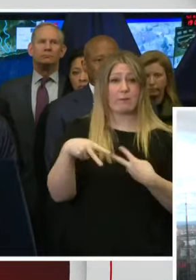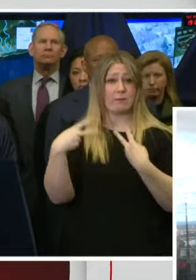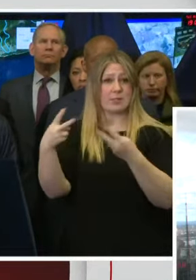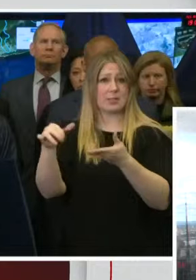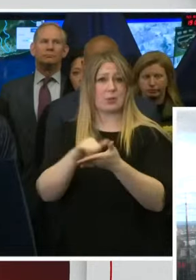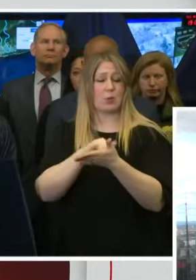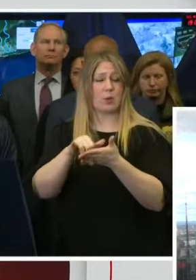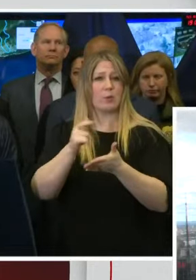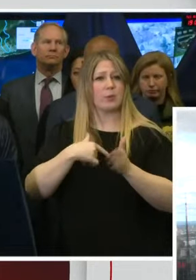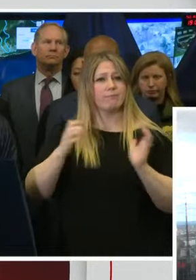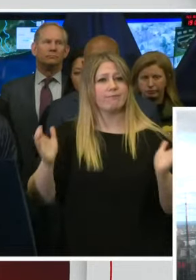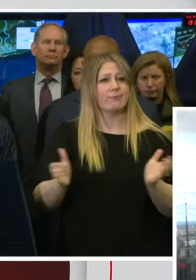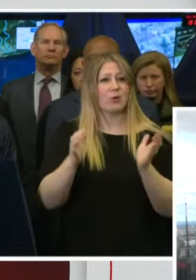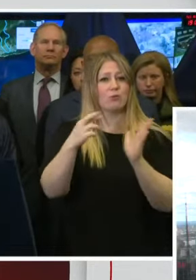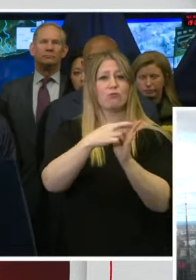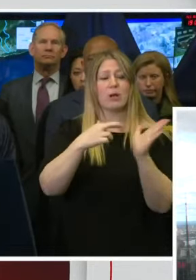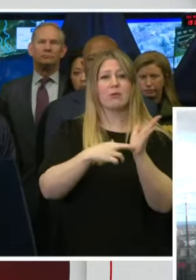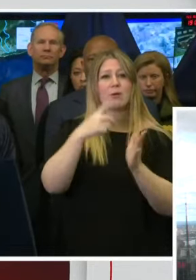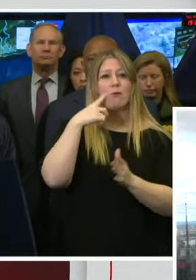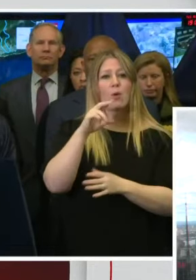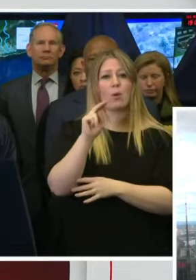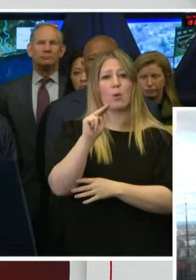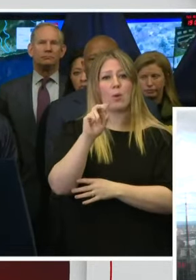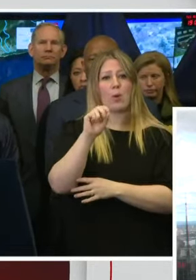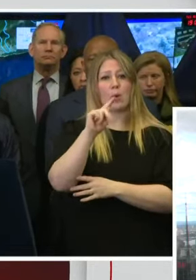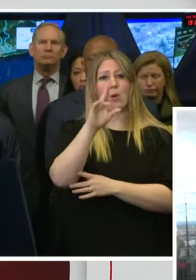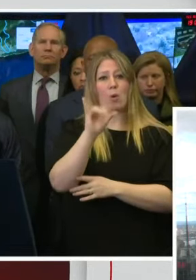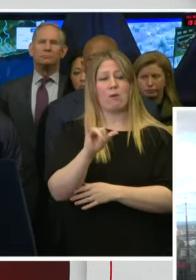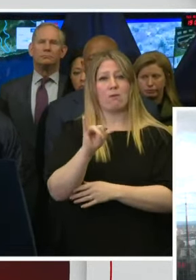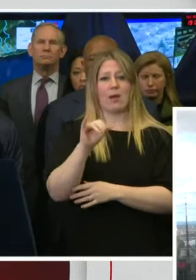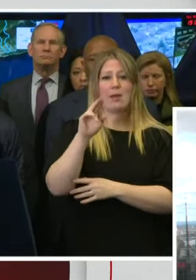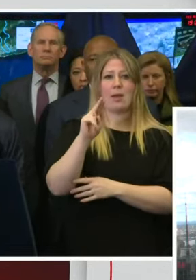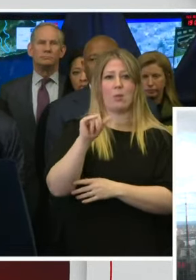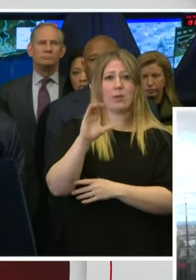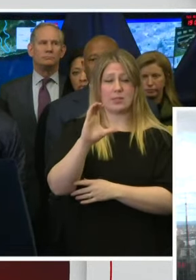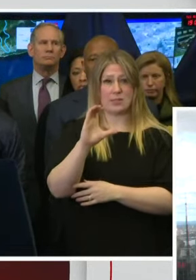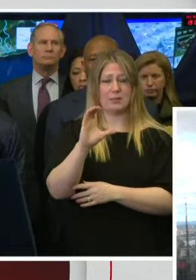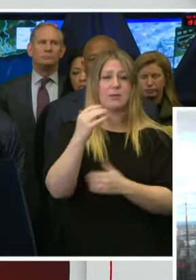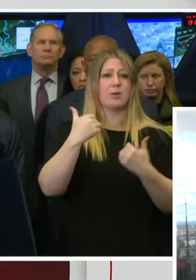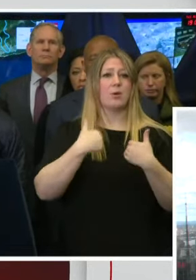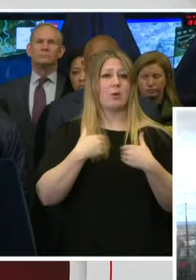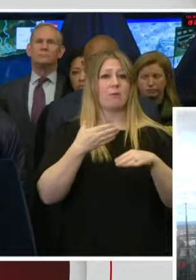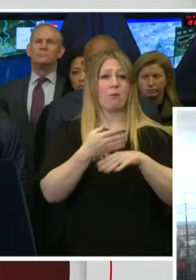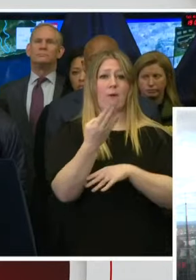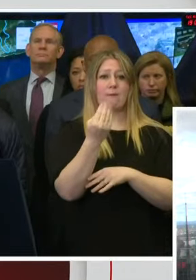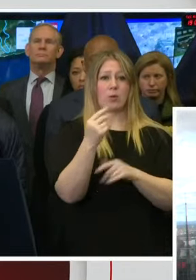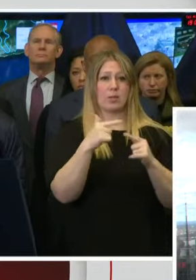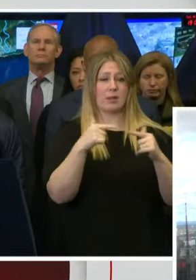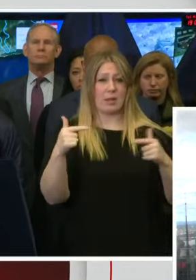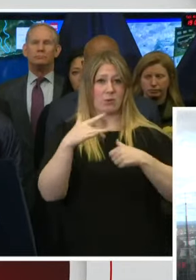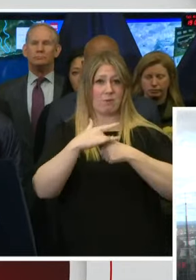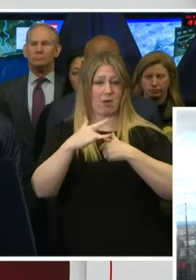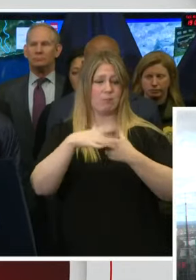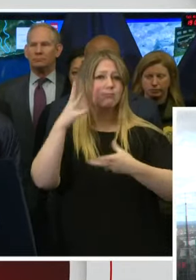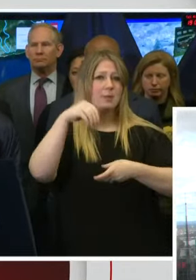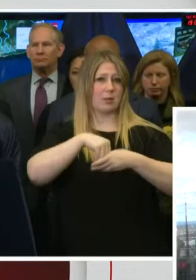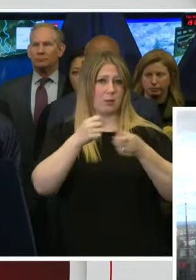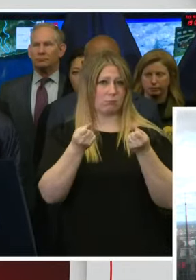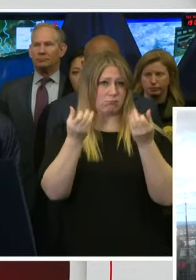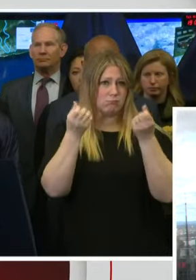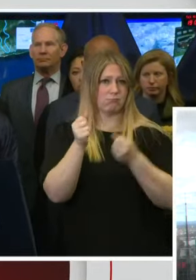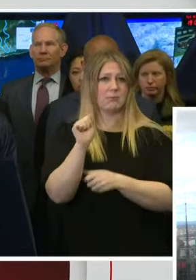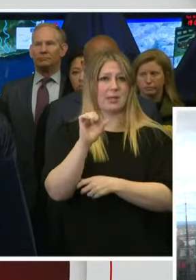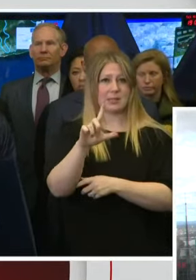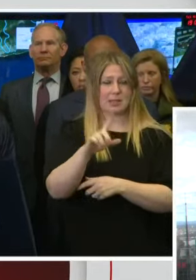NYC. This is available in 14 languages, including American Sign Language, over a million subscribers. You can sign up by calling